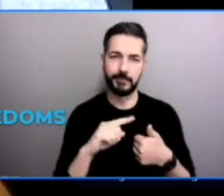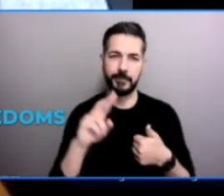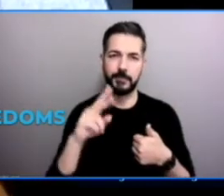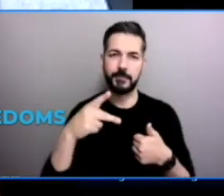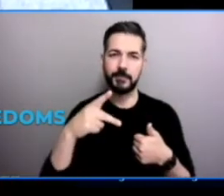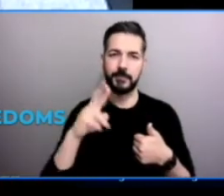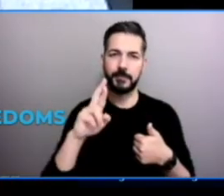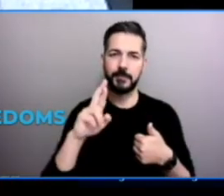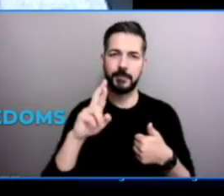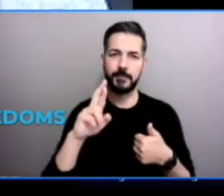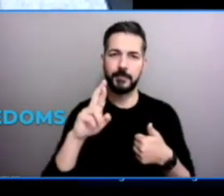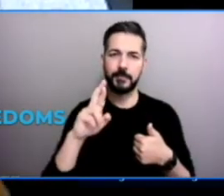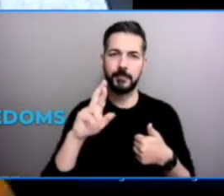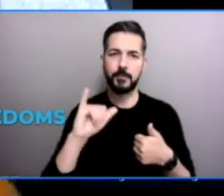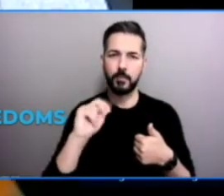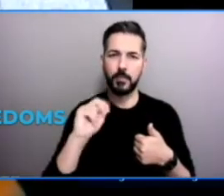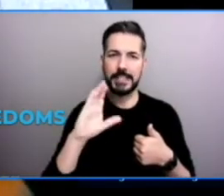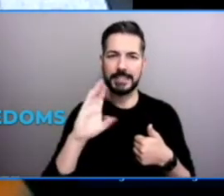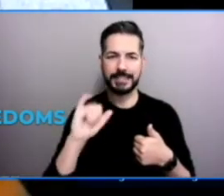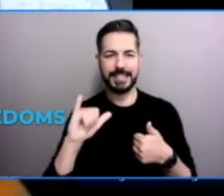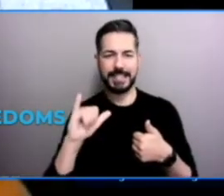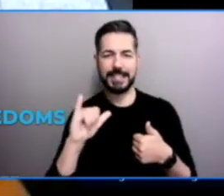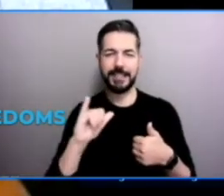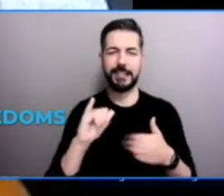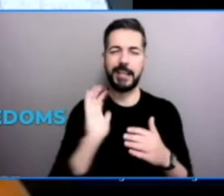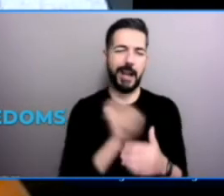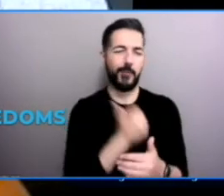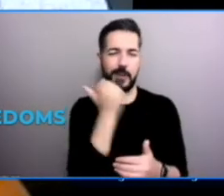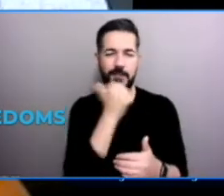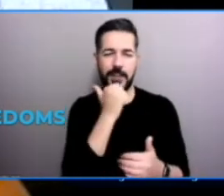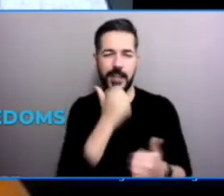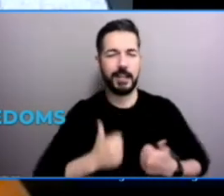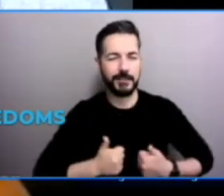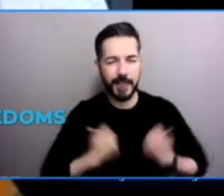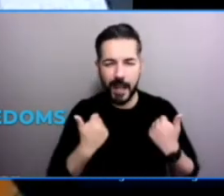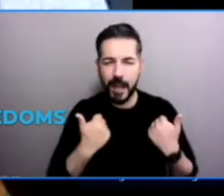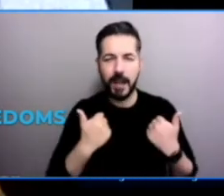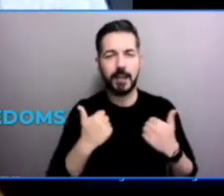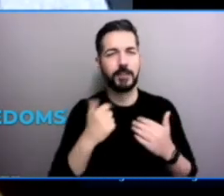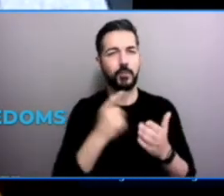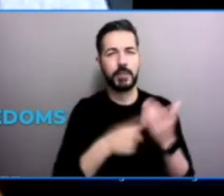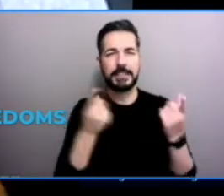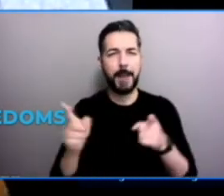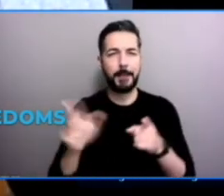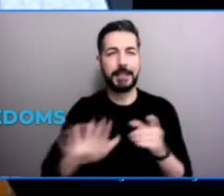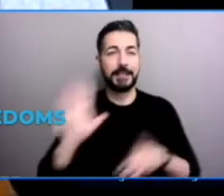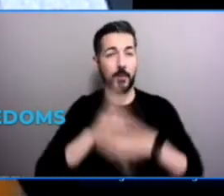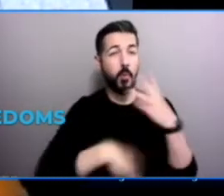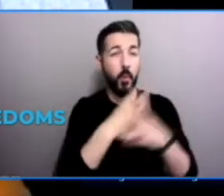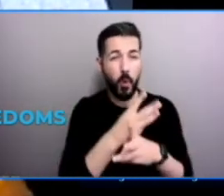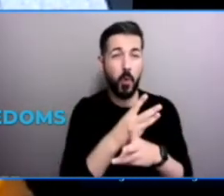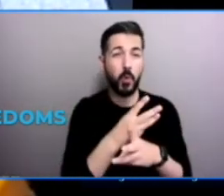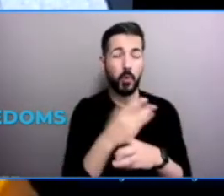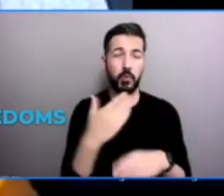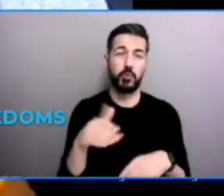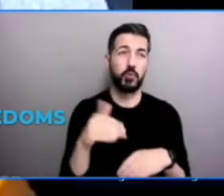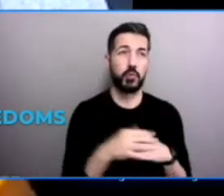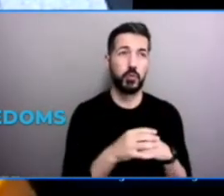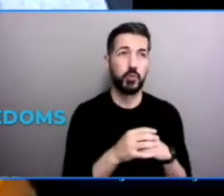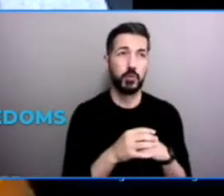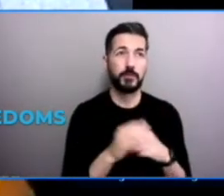and voters, this is a really common sense policy to folks, and that the people who are actually impacted by this issue want to